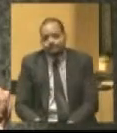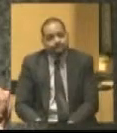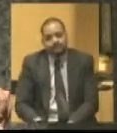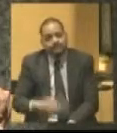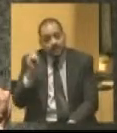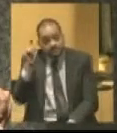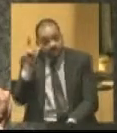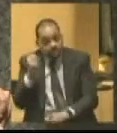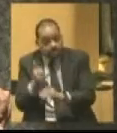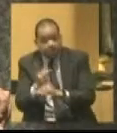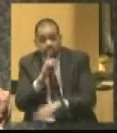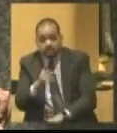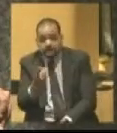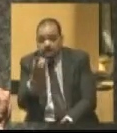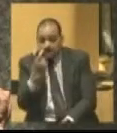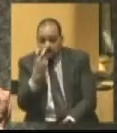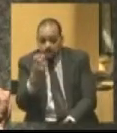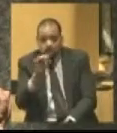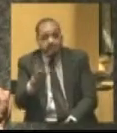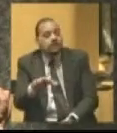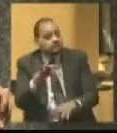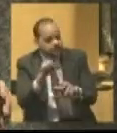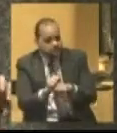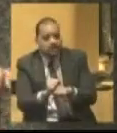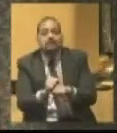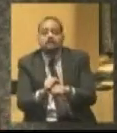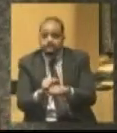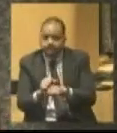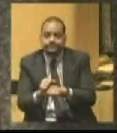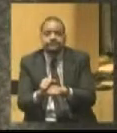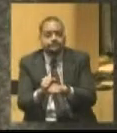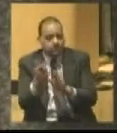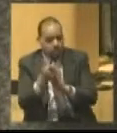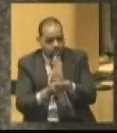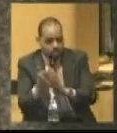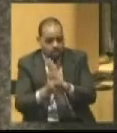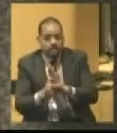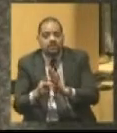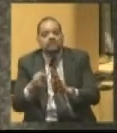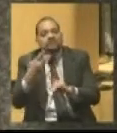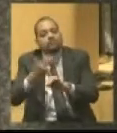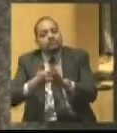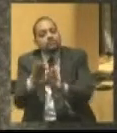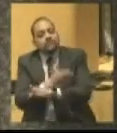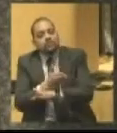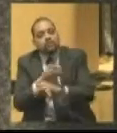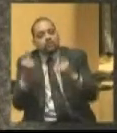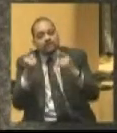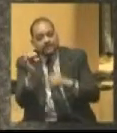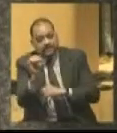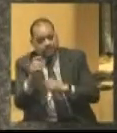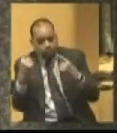he had been. On at least 3 occasions in the months before he issued it, Lincoln expressed serious doubts that a presidential proclamation